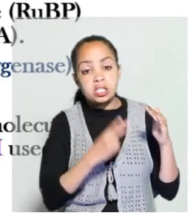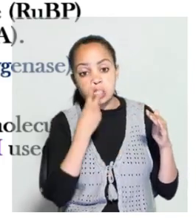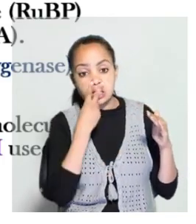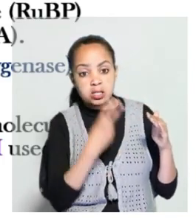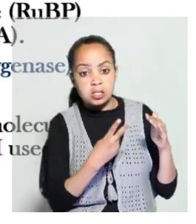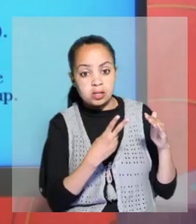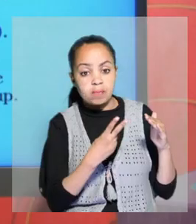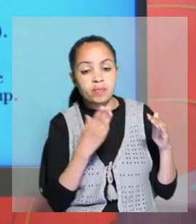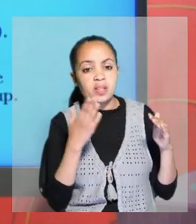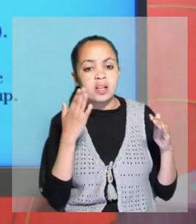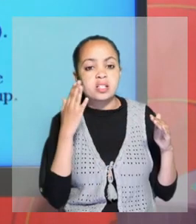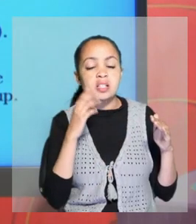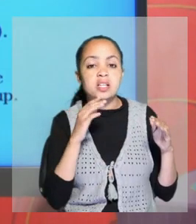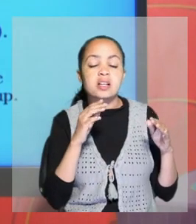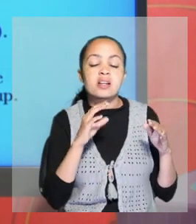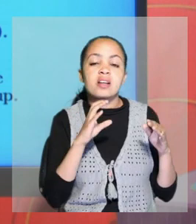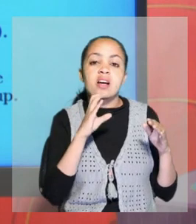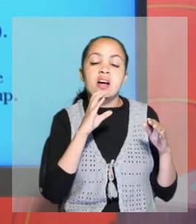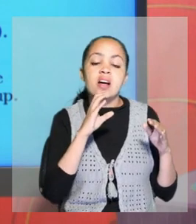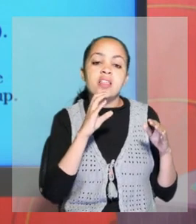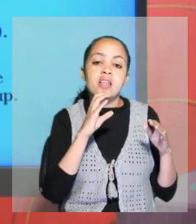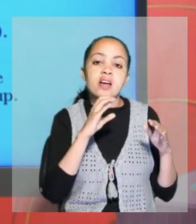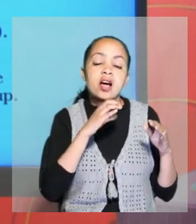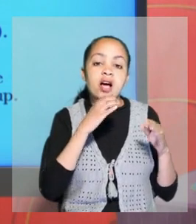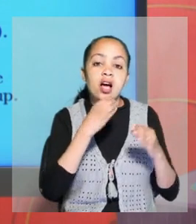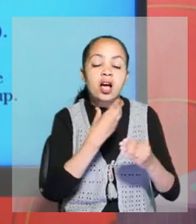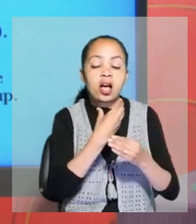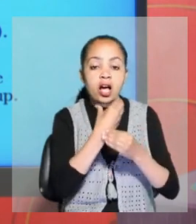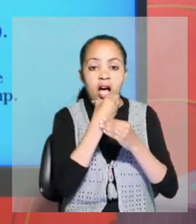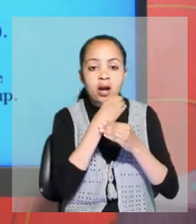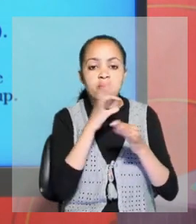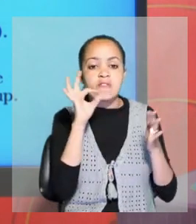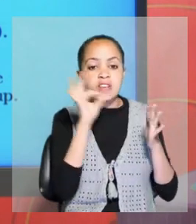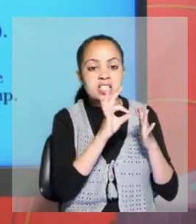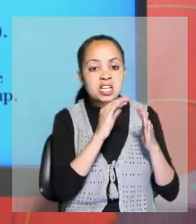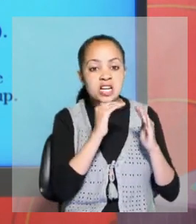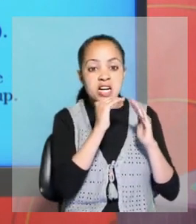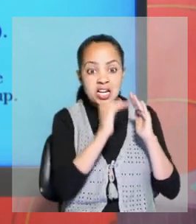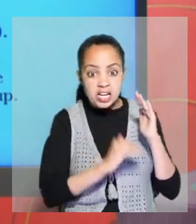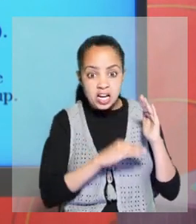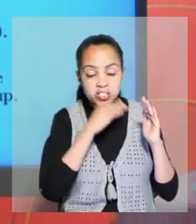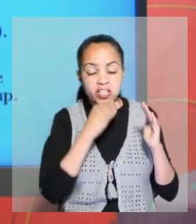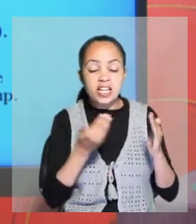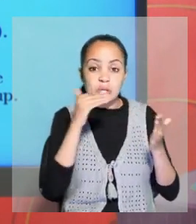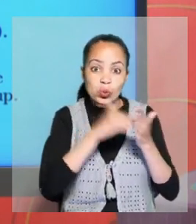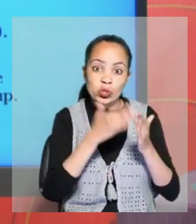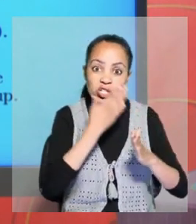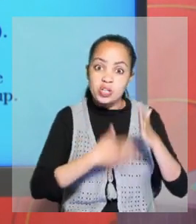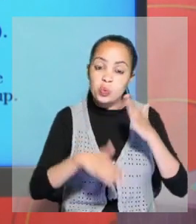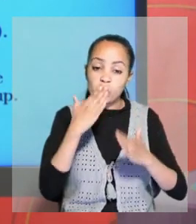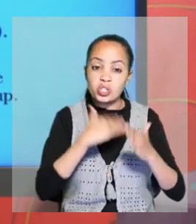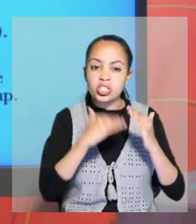seen as carbon fixation stage, reduction stage, and the regeneration stage.